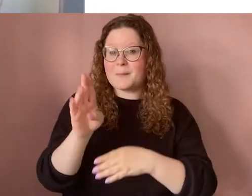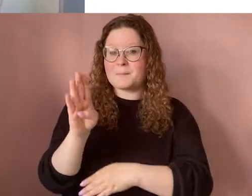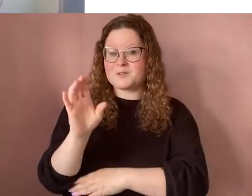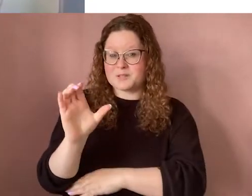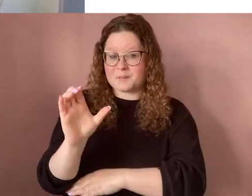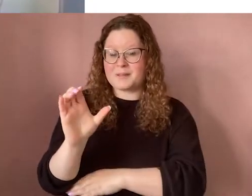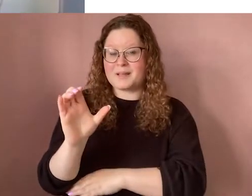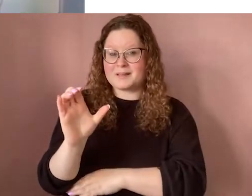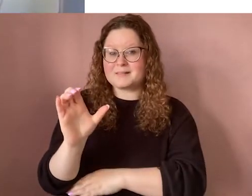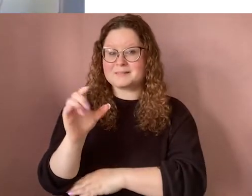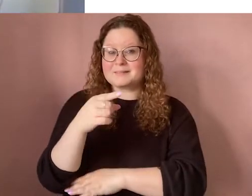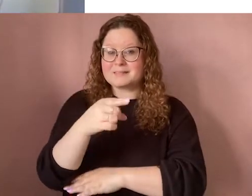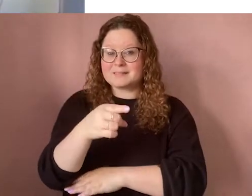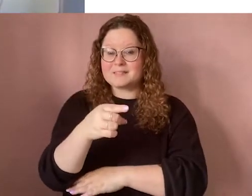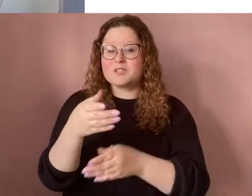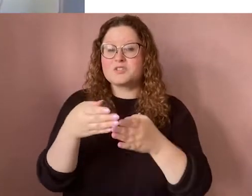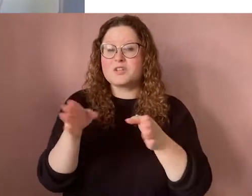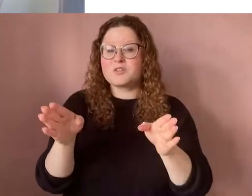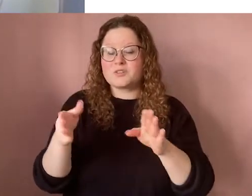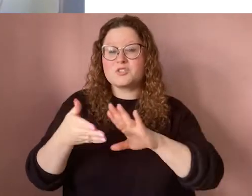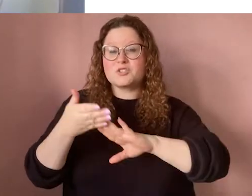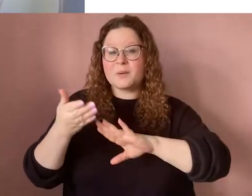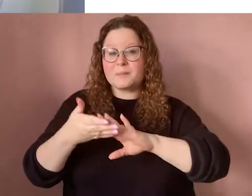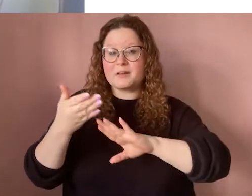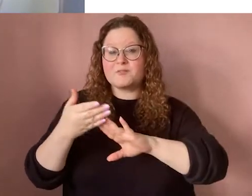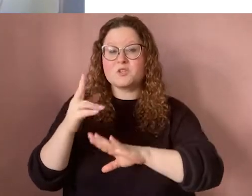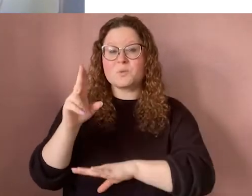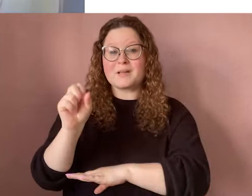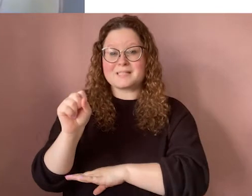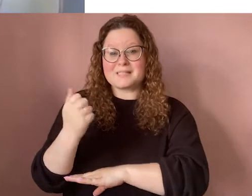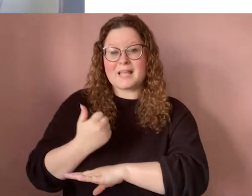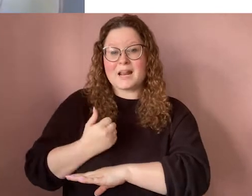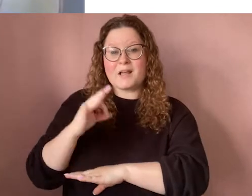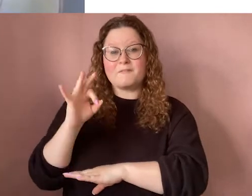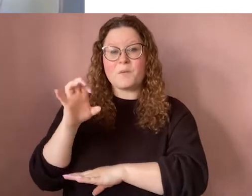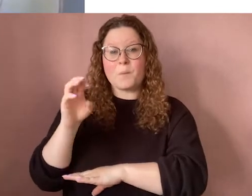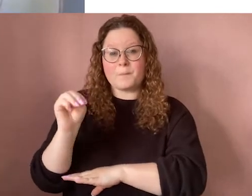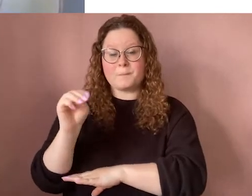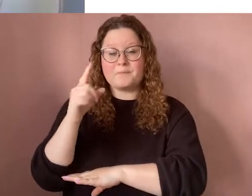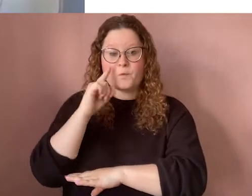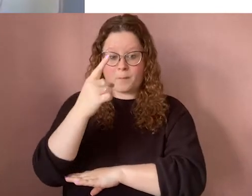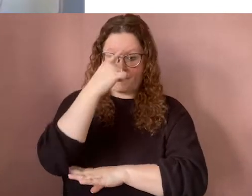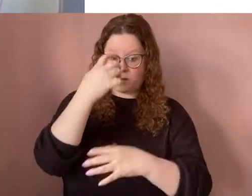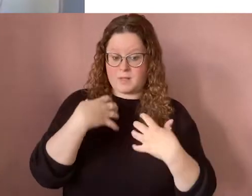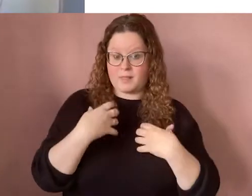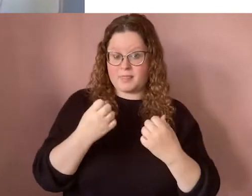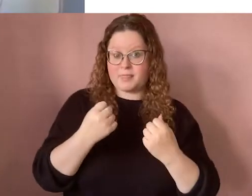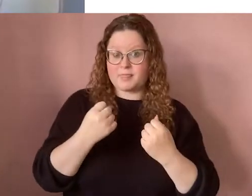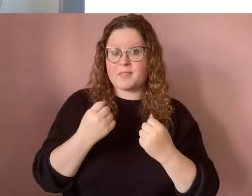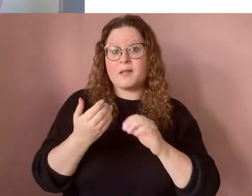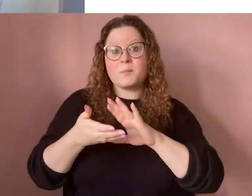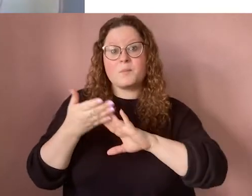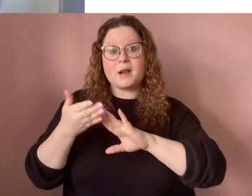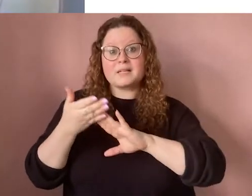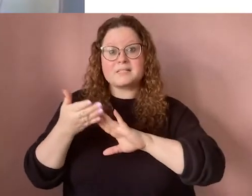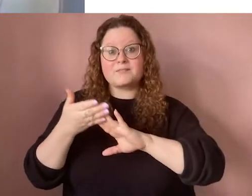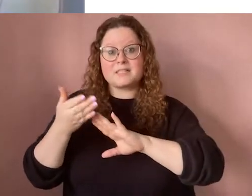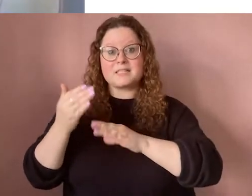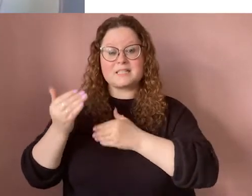He served as the general chairman of the US-Canada Forum on Mental Health and Productivity. And in